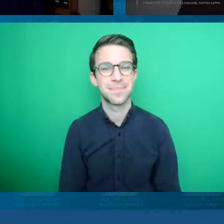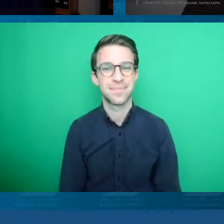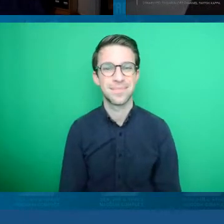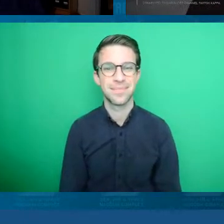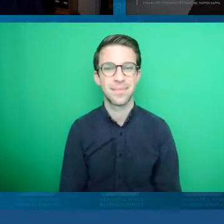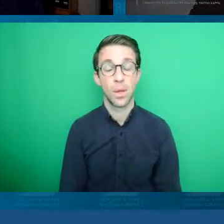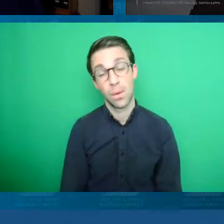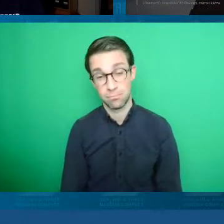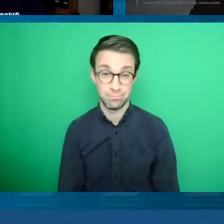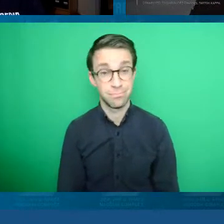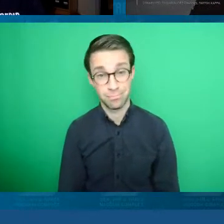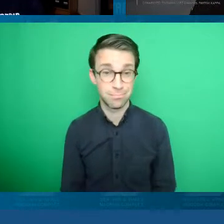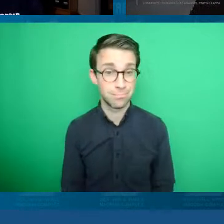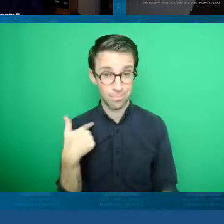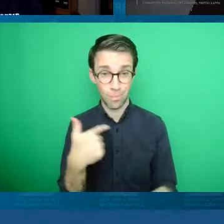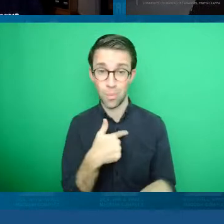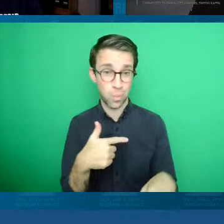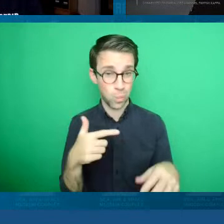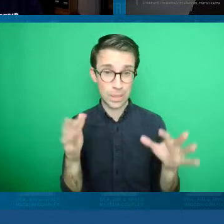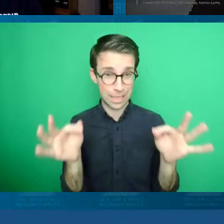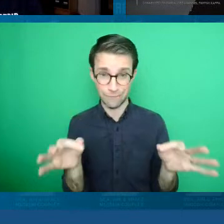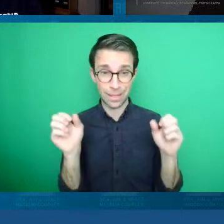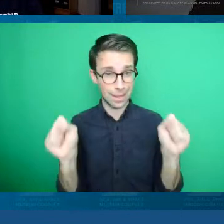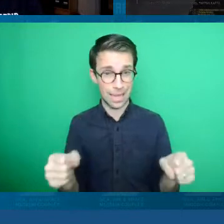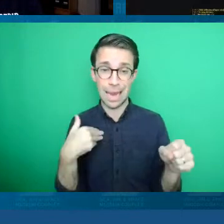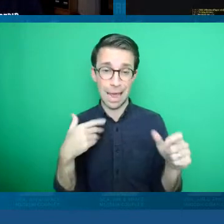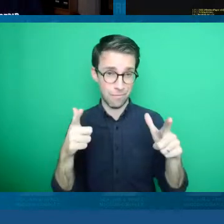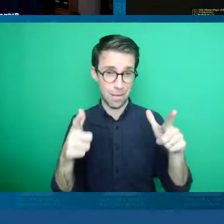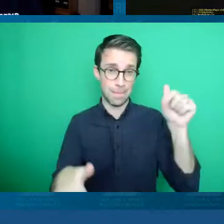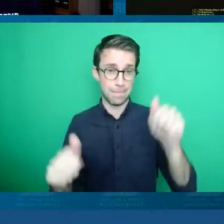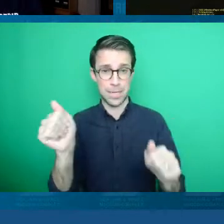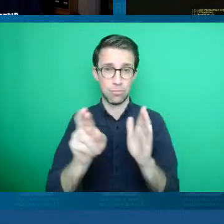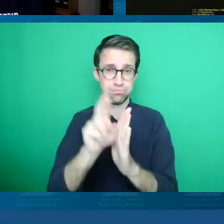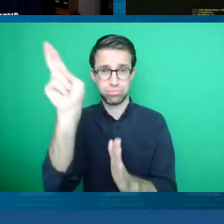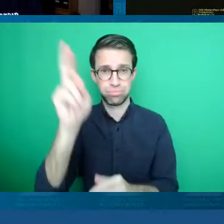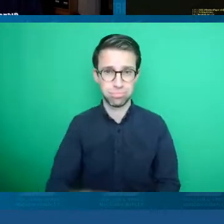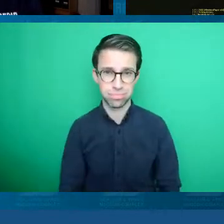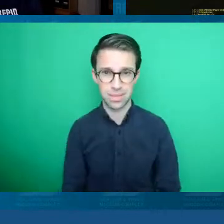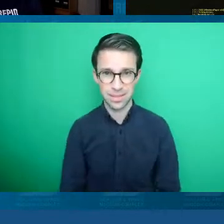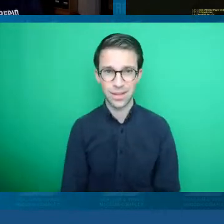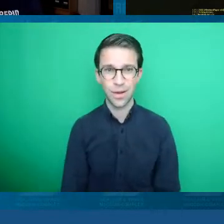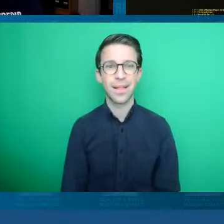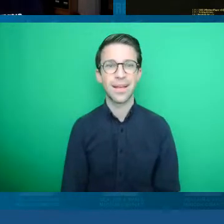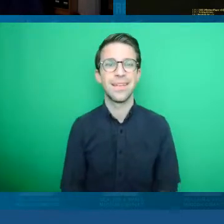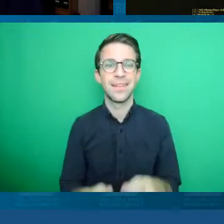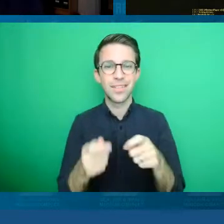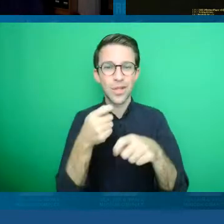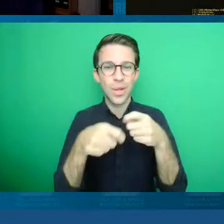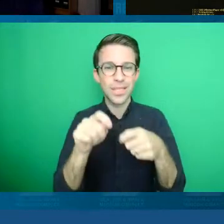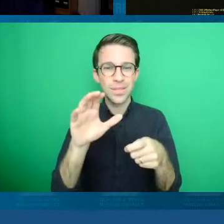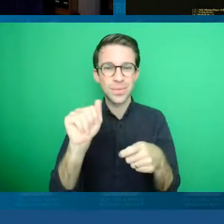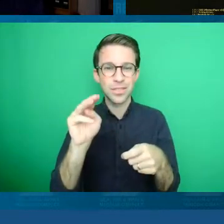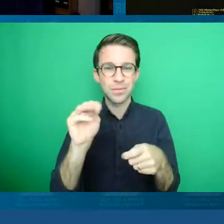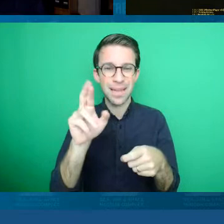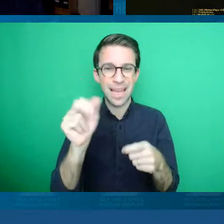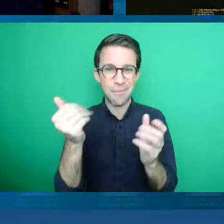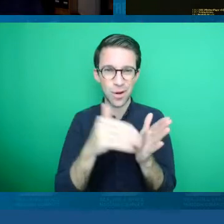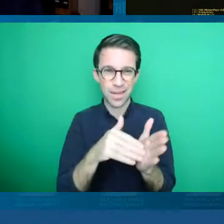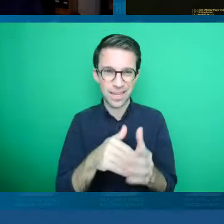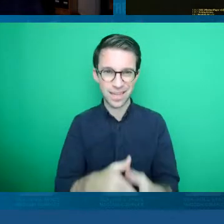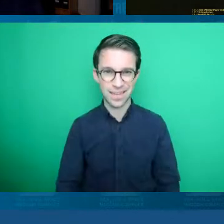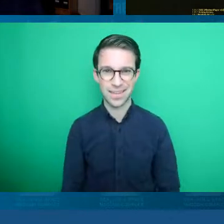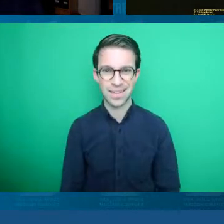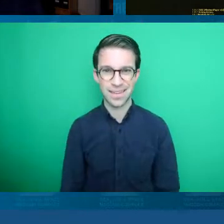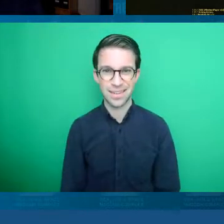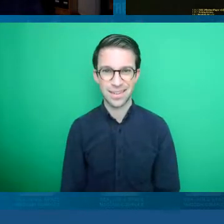I think we can absolutely launch a bigger rocket. This is always something that we're trying to do in Kerbal. Let me switch my camera back over here. And I'm